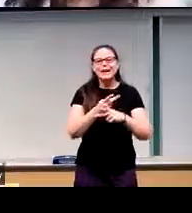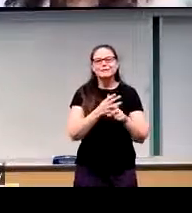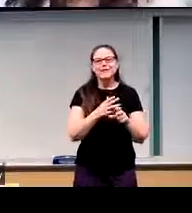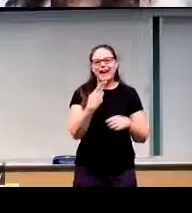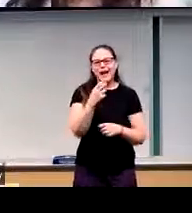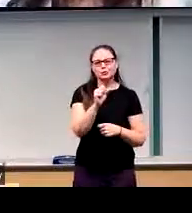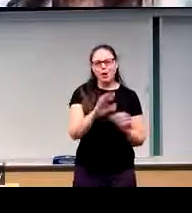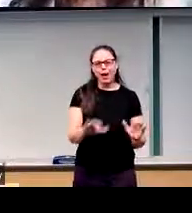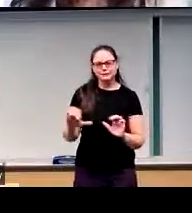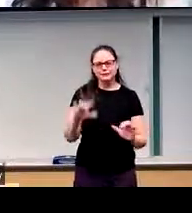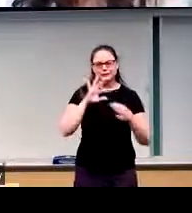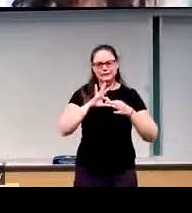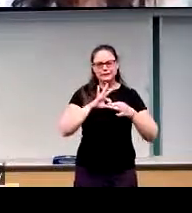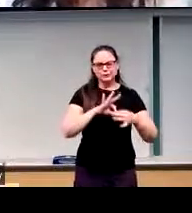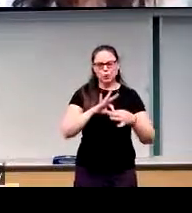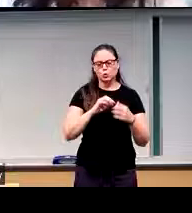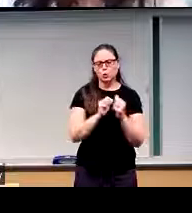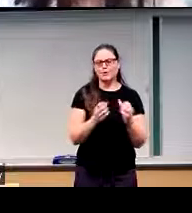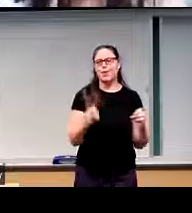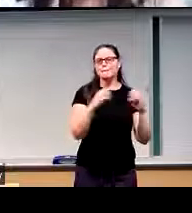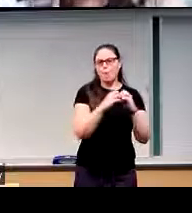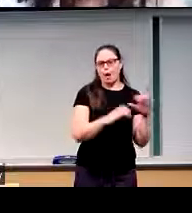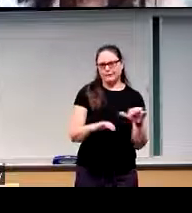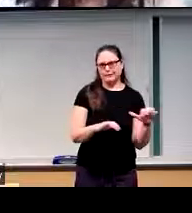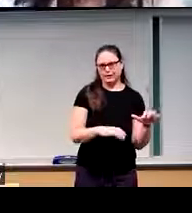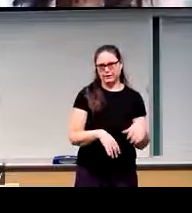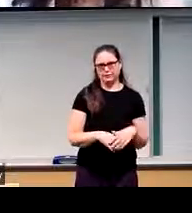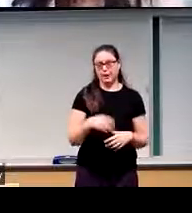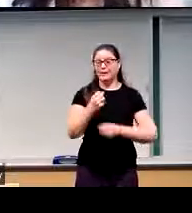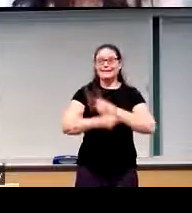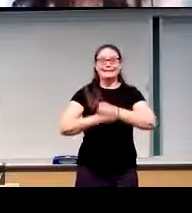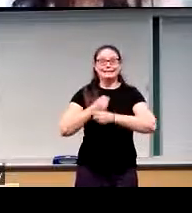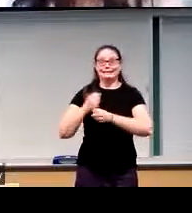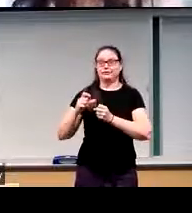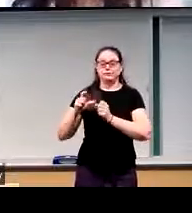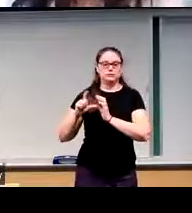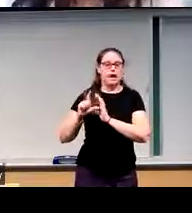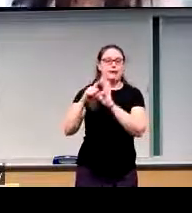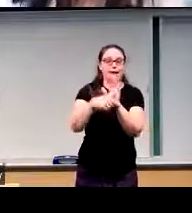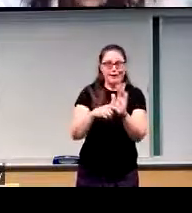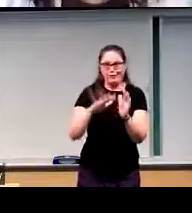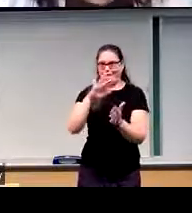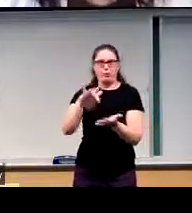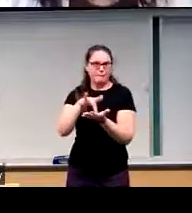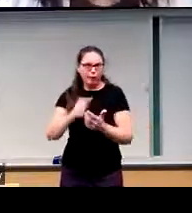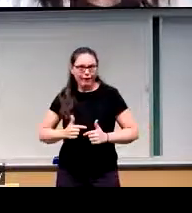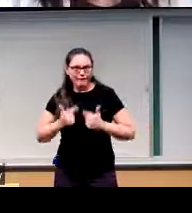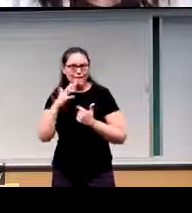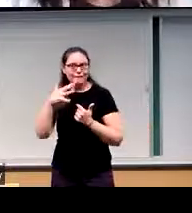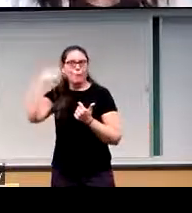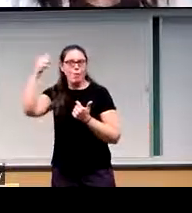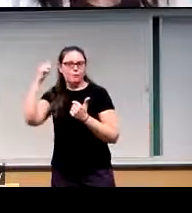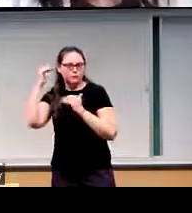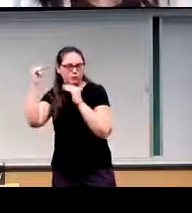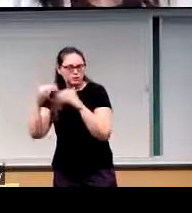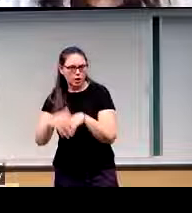are associated with greater social activity decades later in midlife and later life. And this is